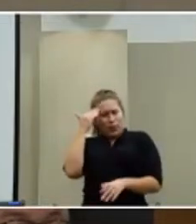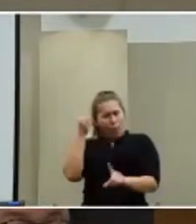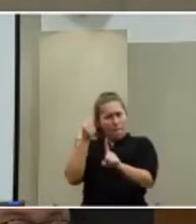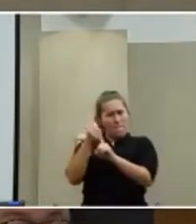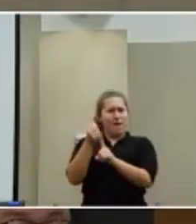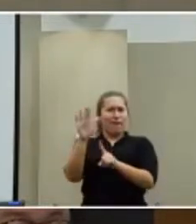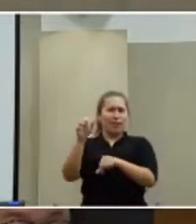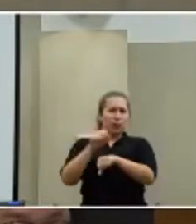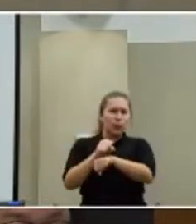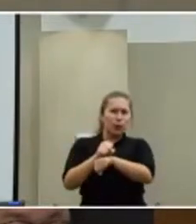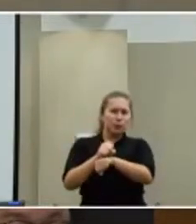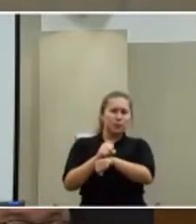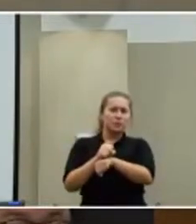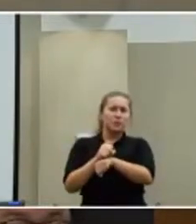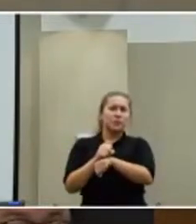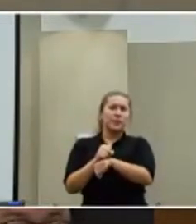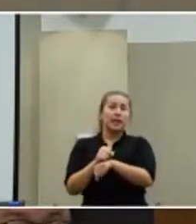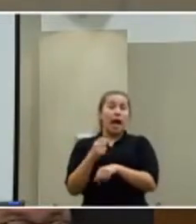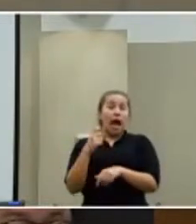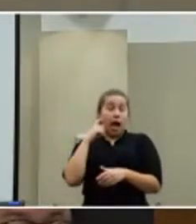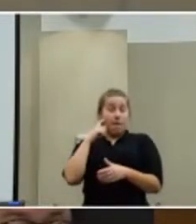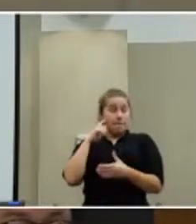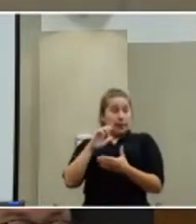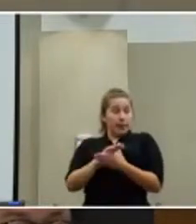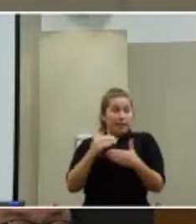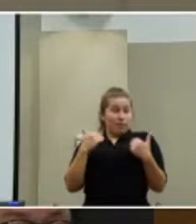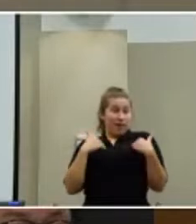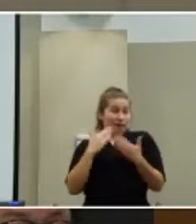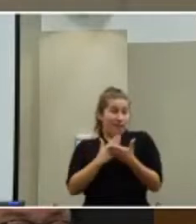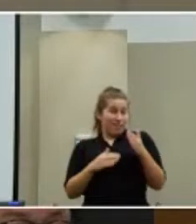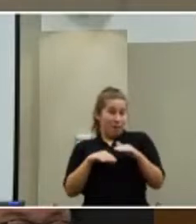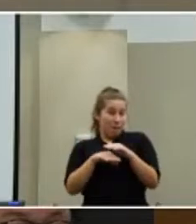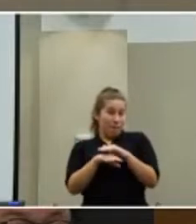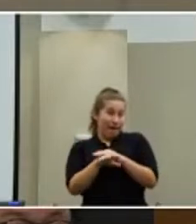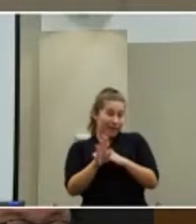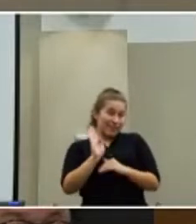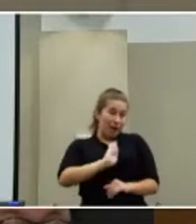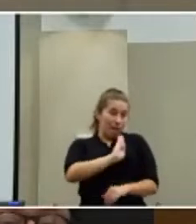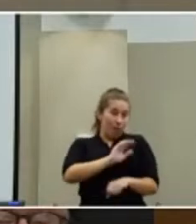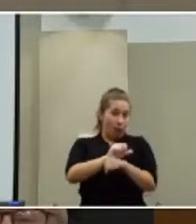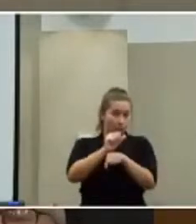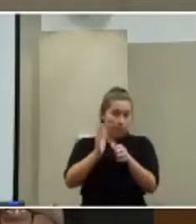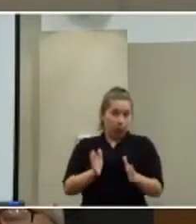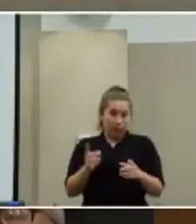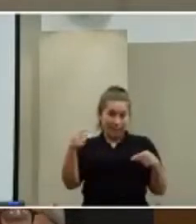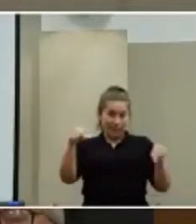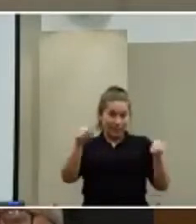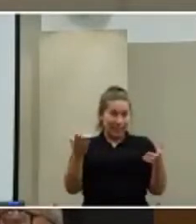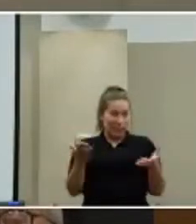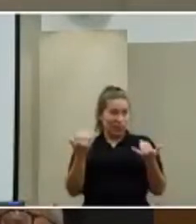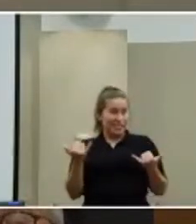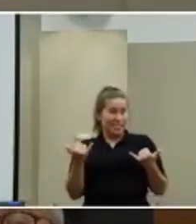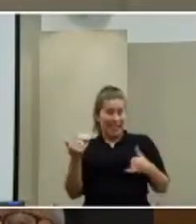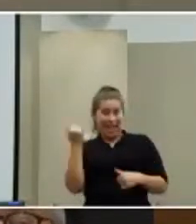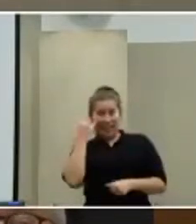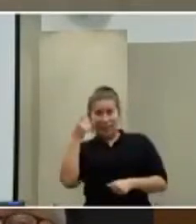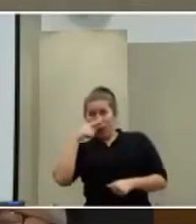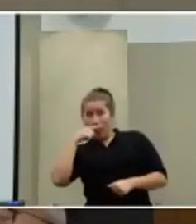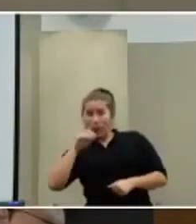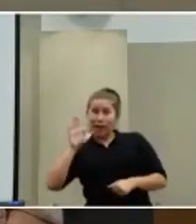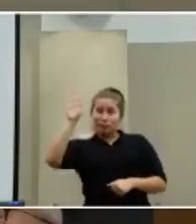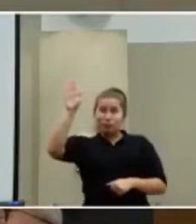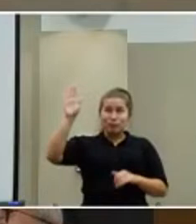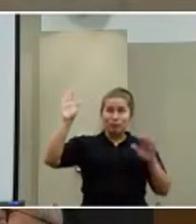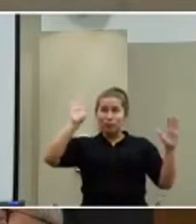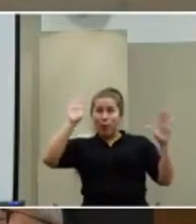service. And I believe we have some Access Board employees here today, and if you could raise your hand and wave